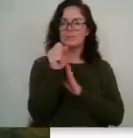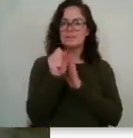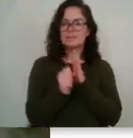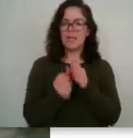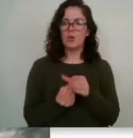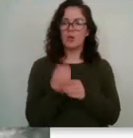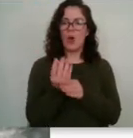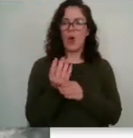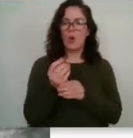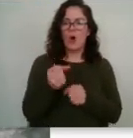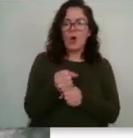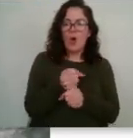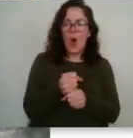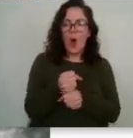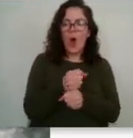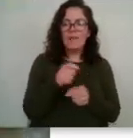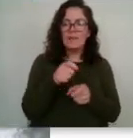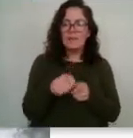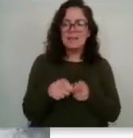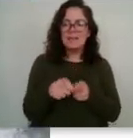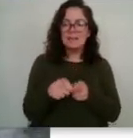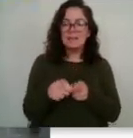from? Hawaii.